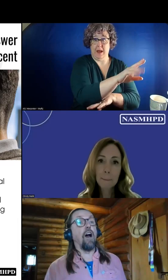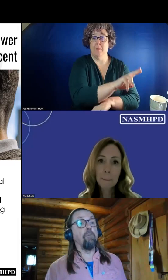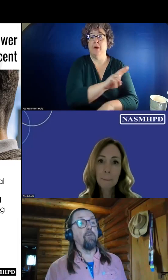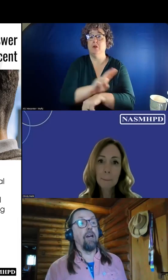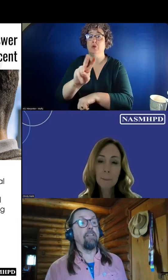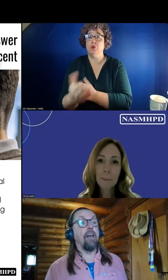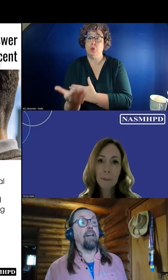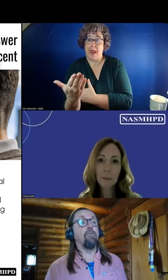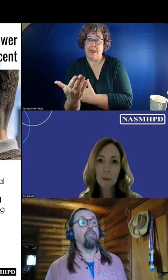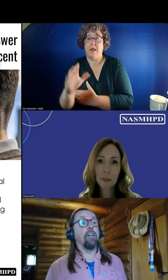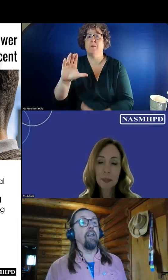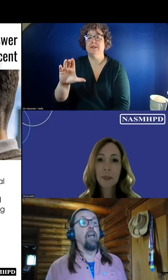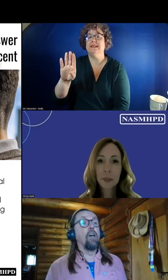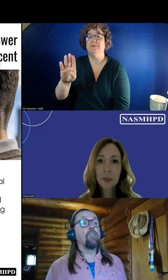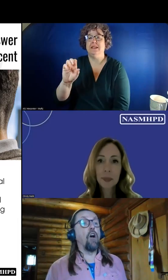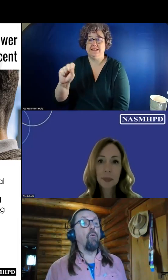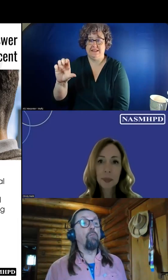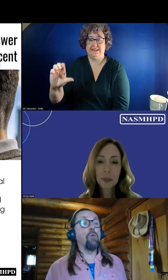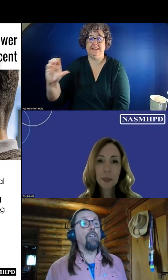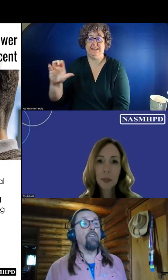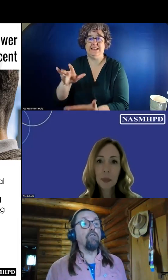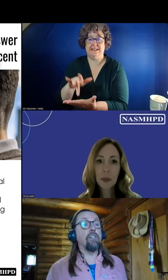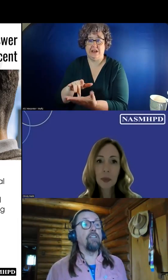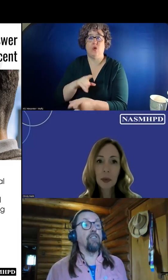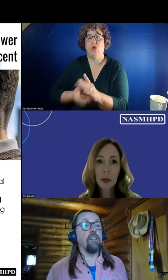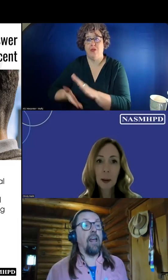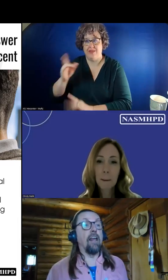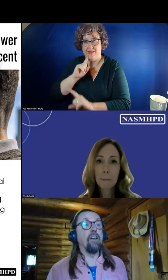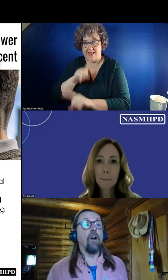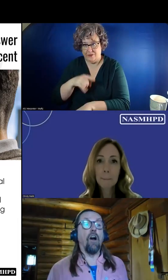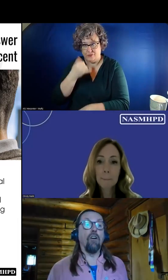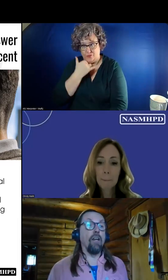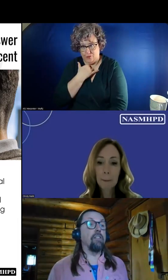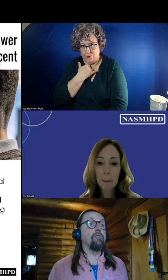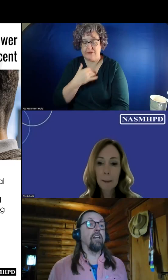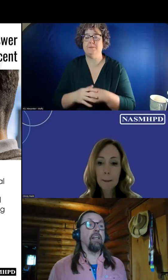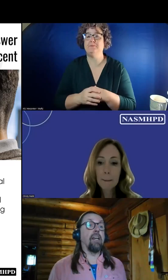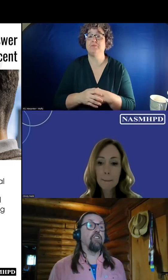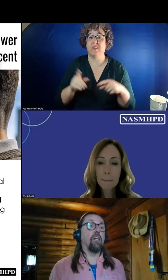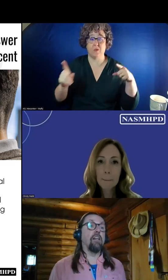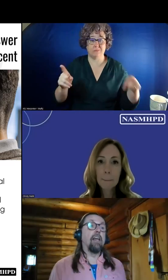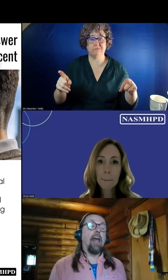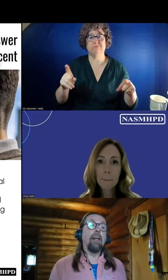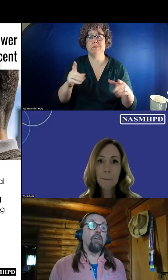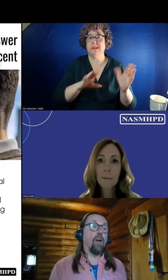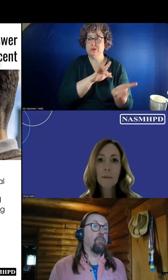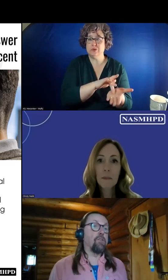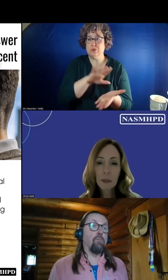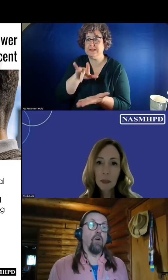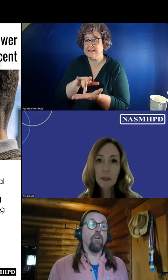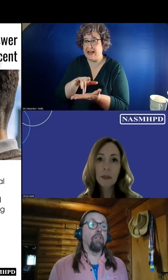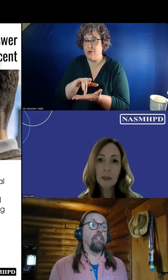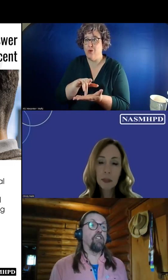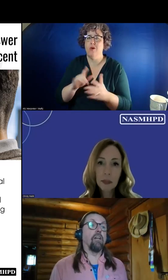Center operates and covers it. So between these two centers and a great deal of dedication and